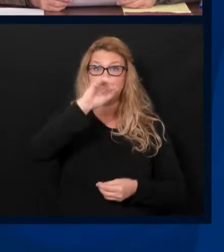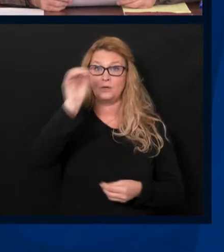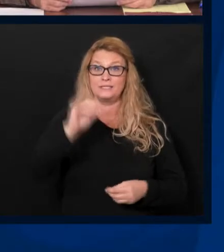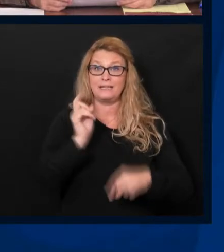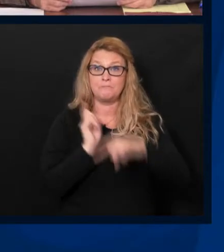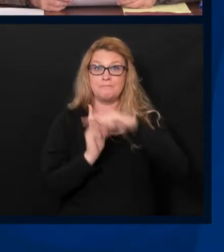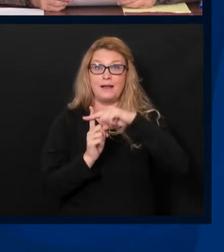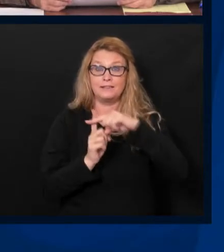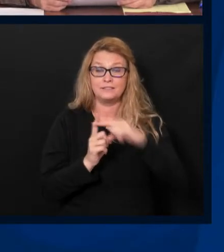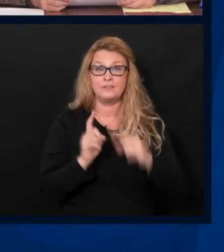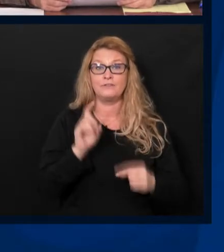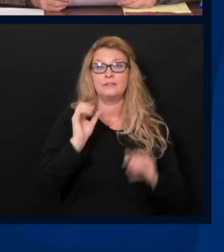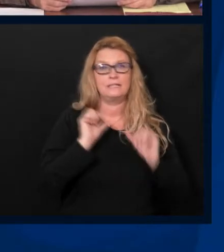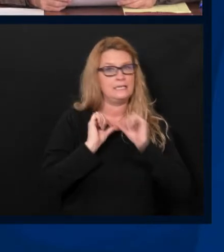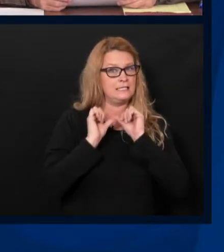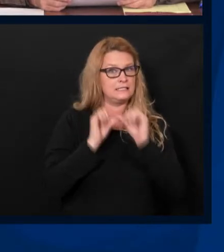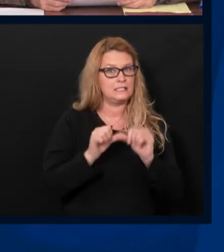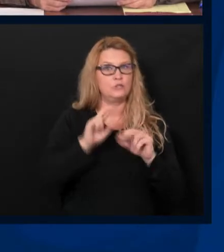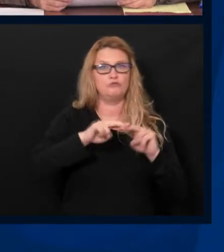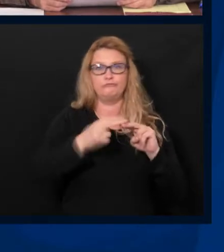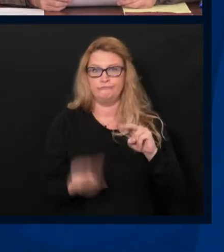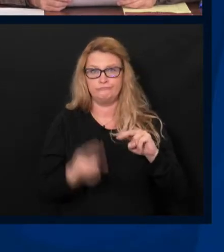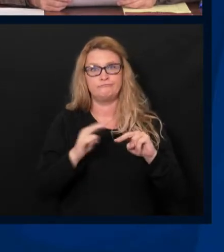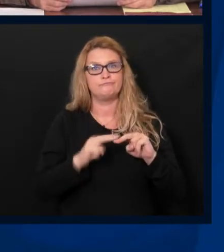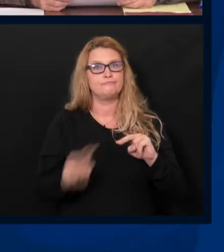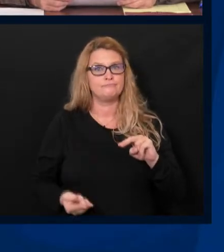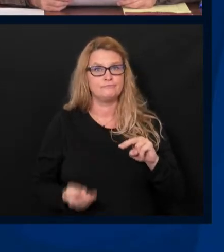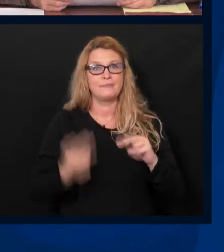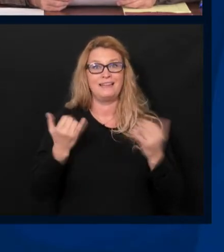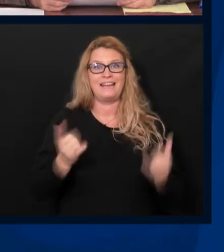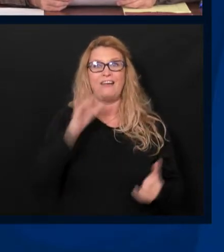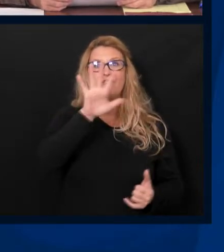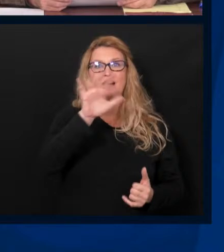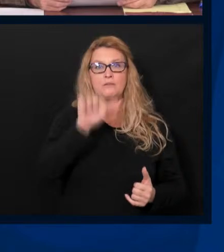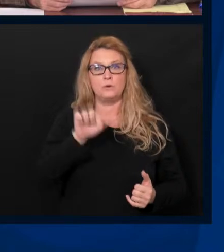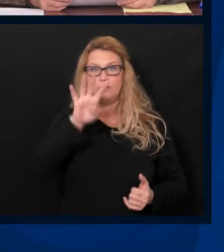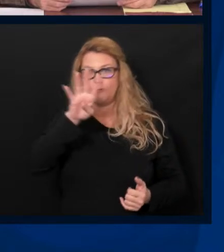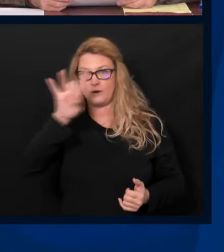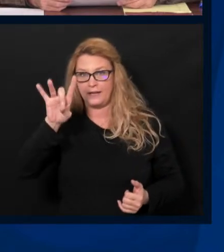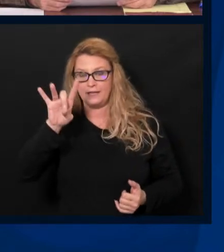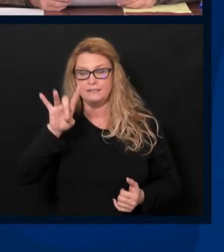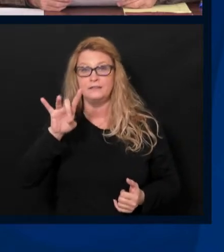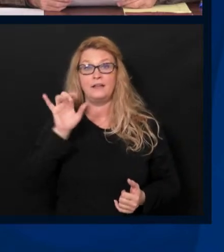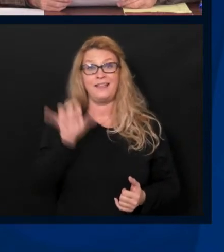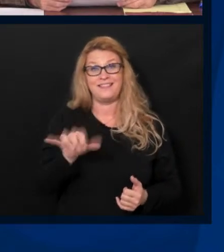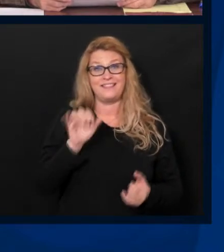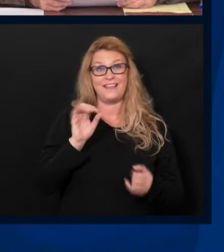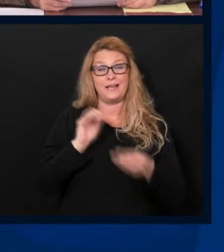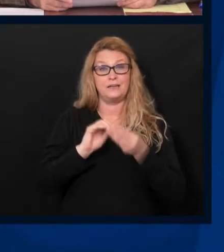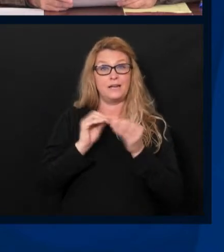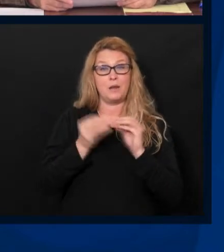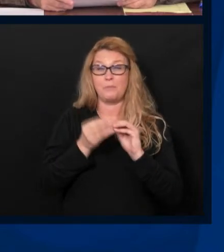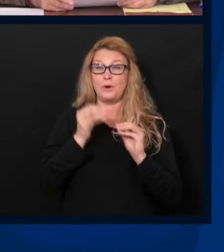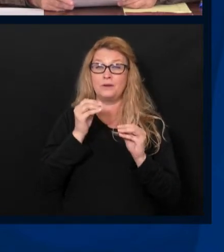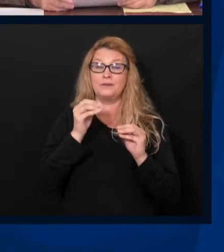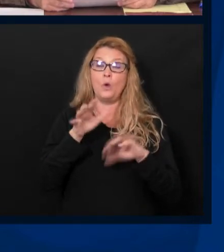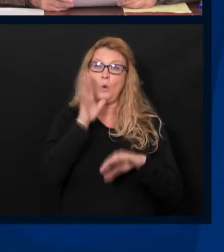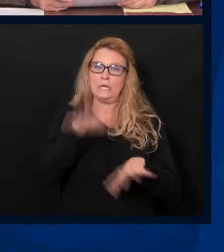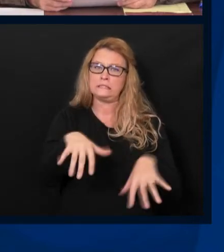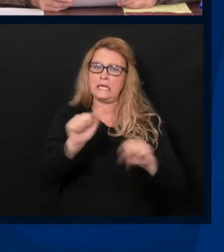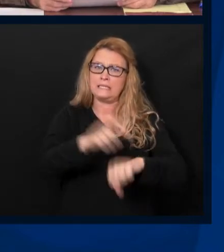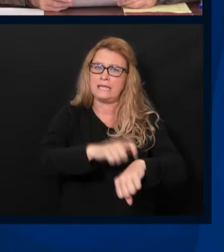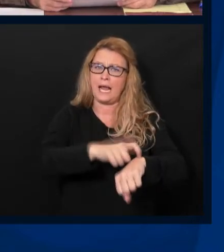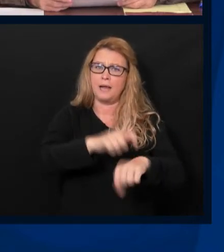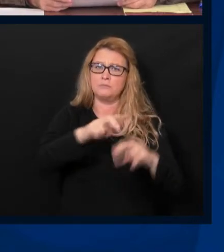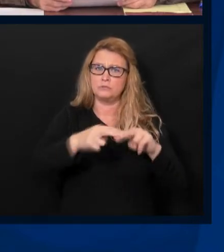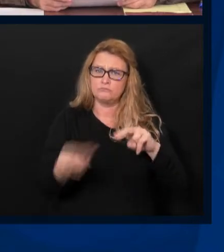positive cases continue to drop. Now we're at 5.48. That number won't go that quickly, but if we just